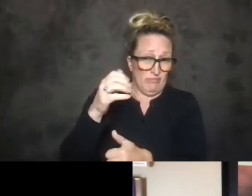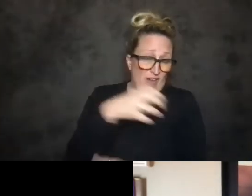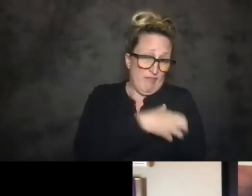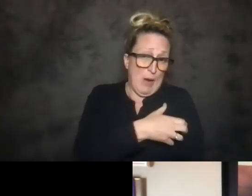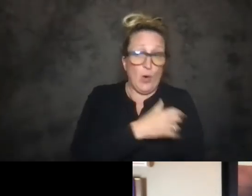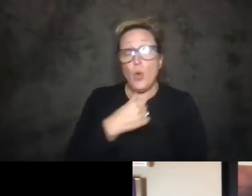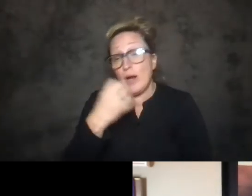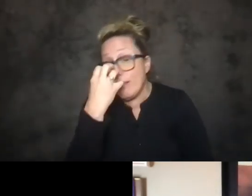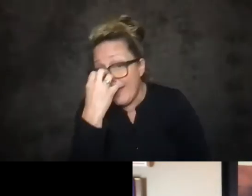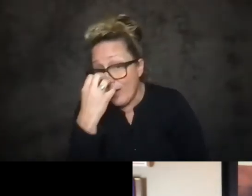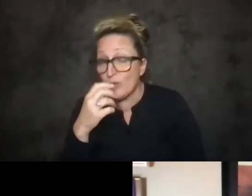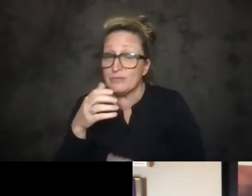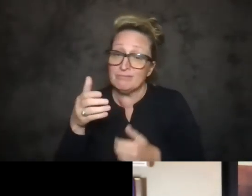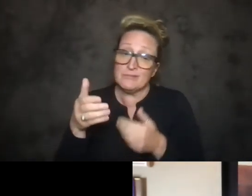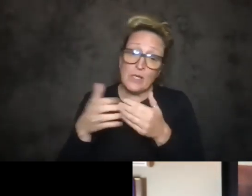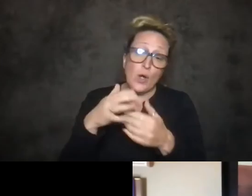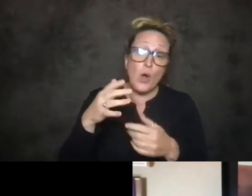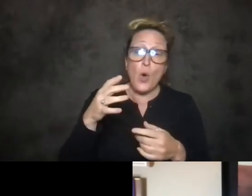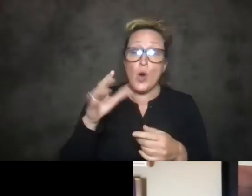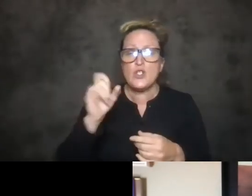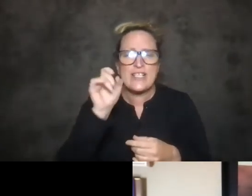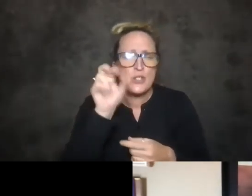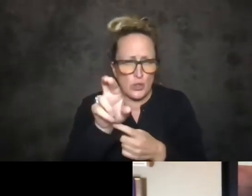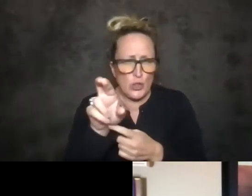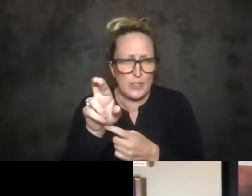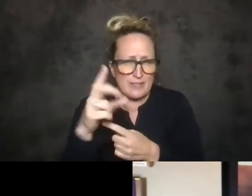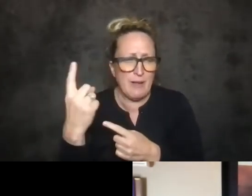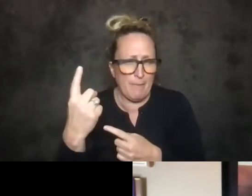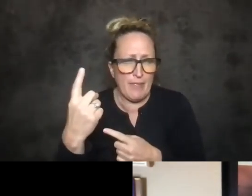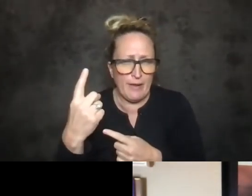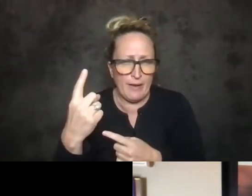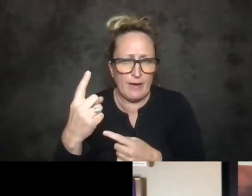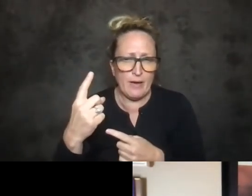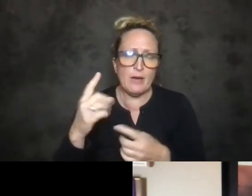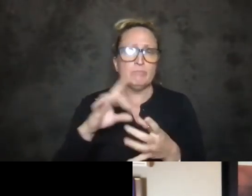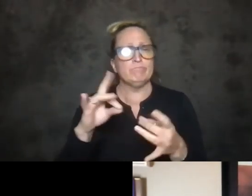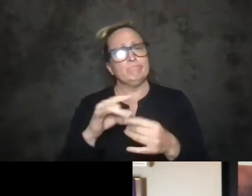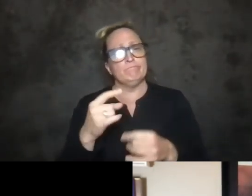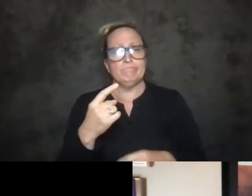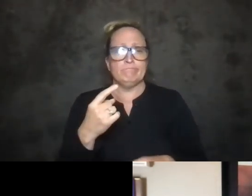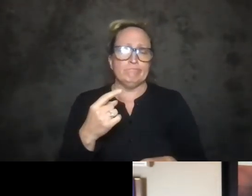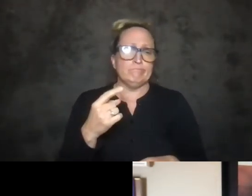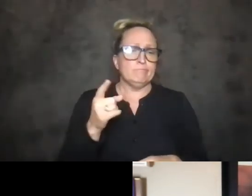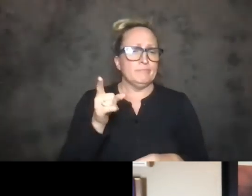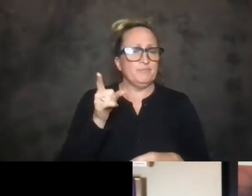clown near the seat of power, or a jester, something to set that says, okay,